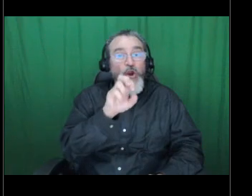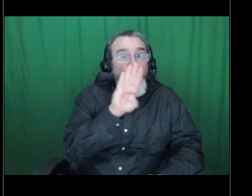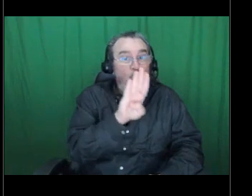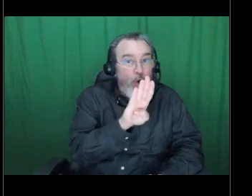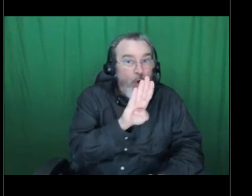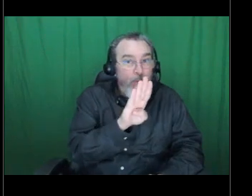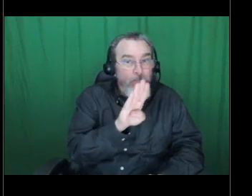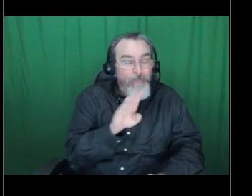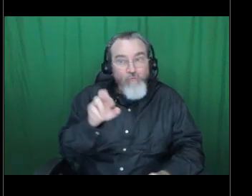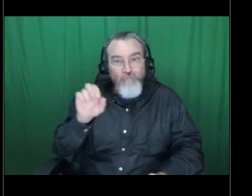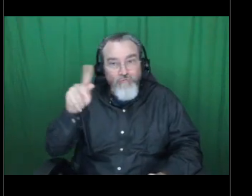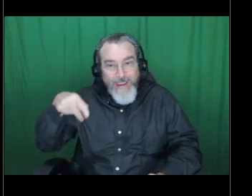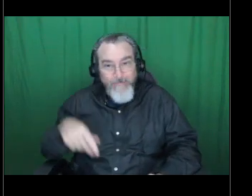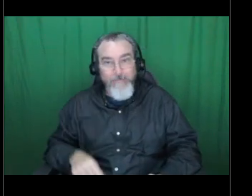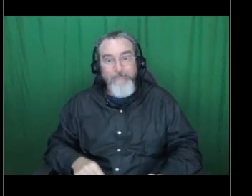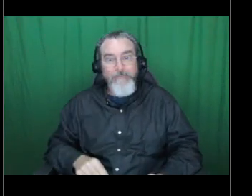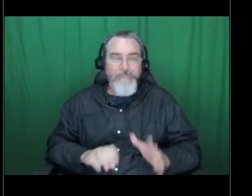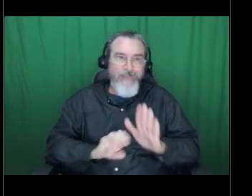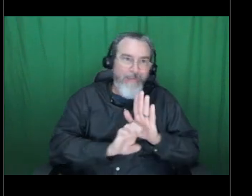designs.